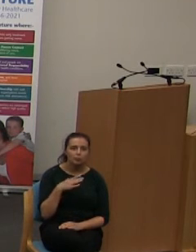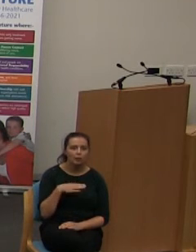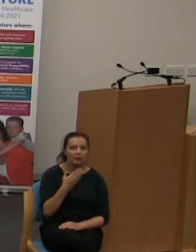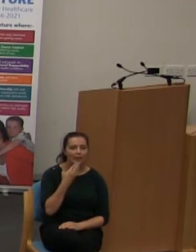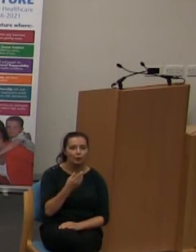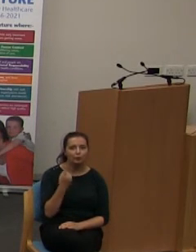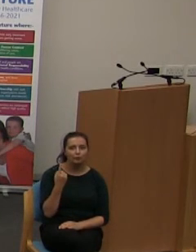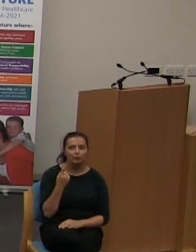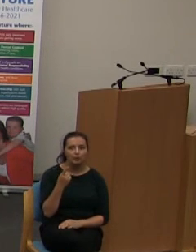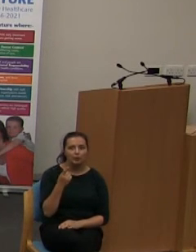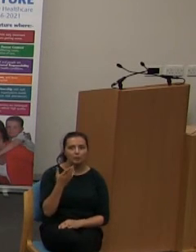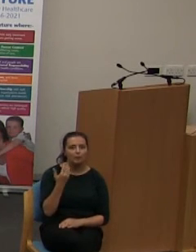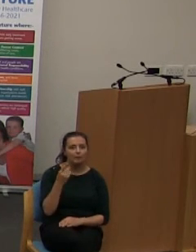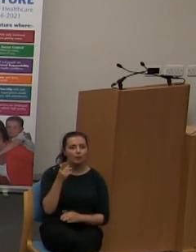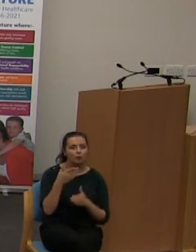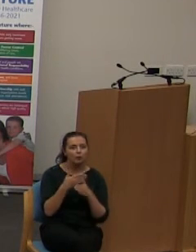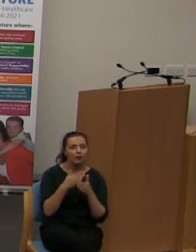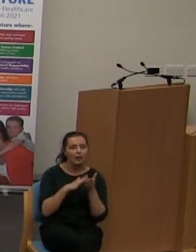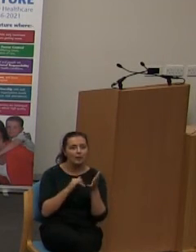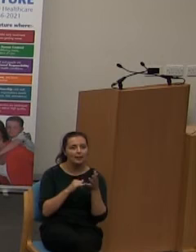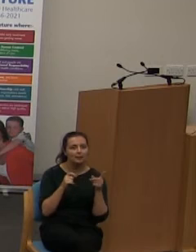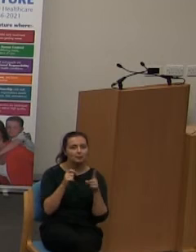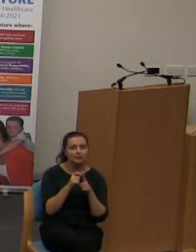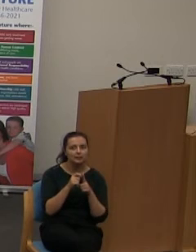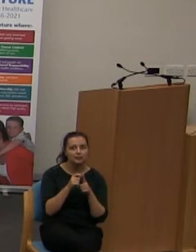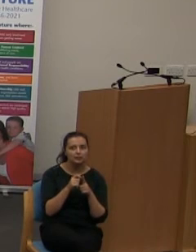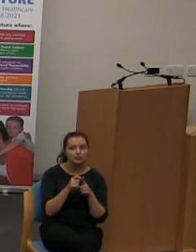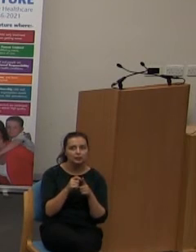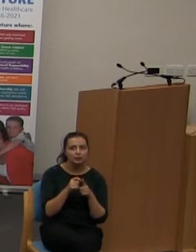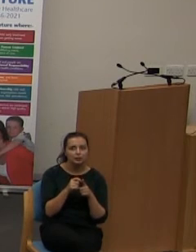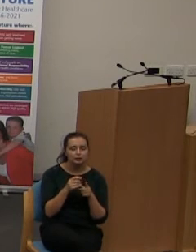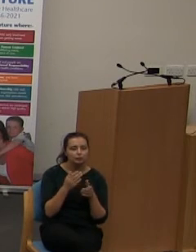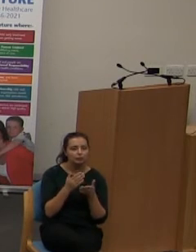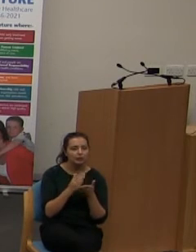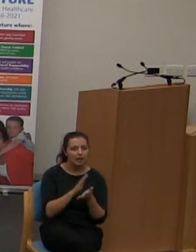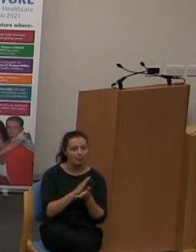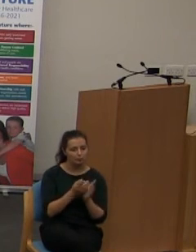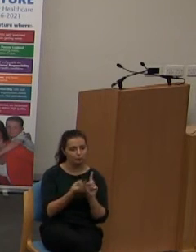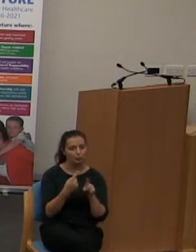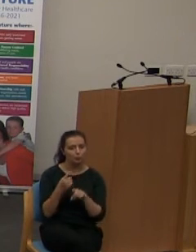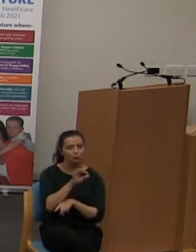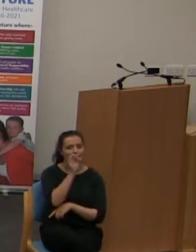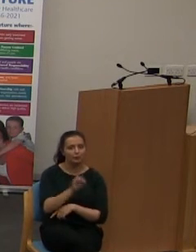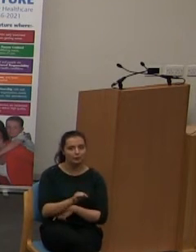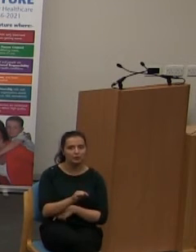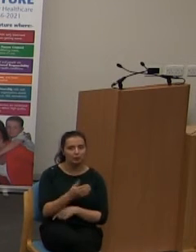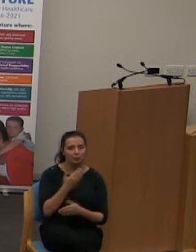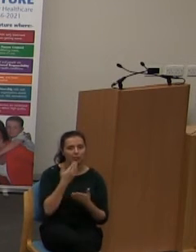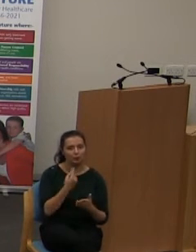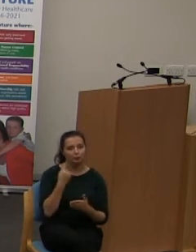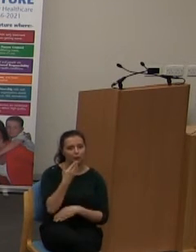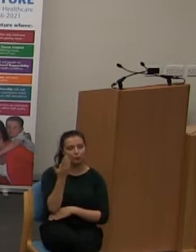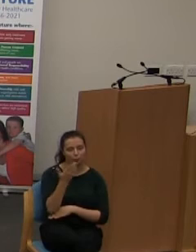you, Chair, and when I was the MSP locally, they were very open and responsive to the questions which I was asking on behalf of